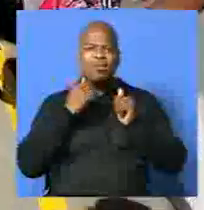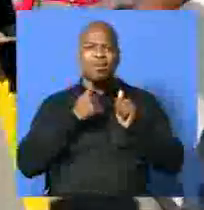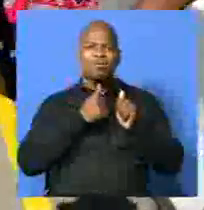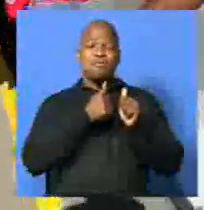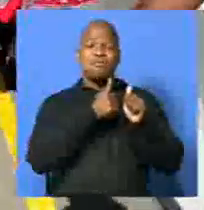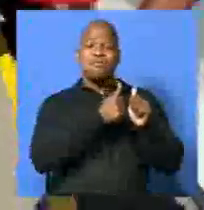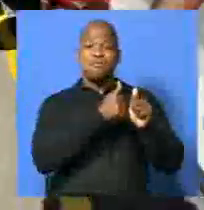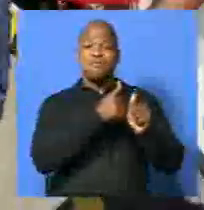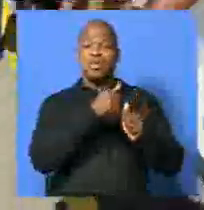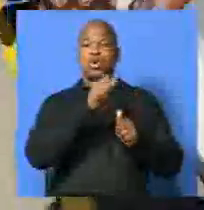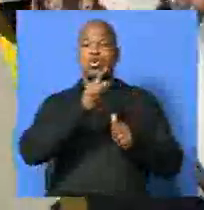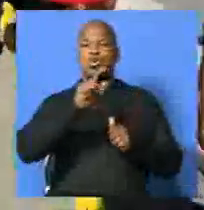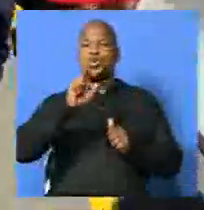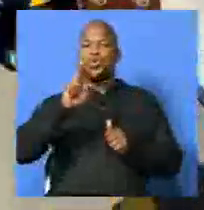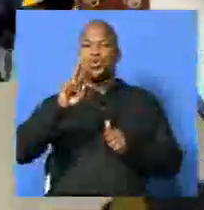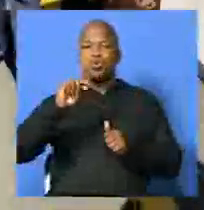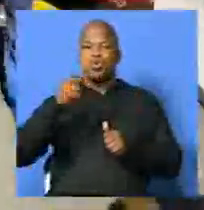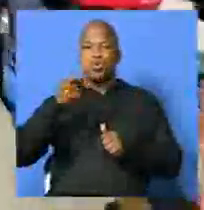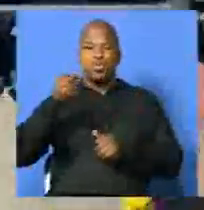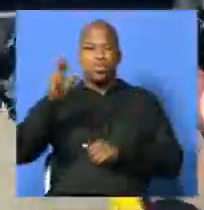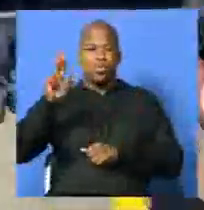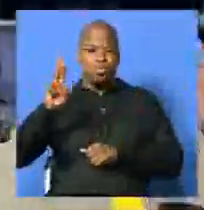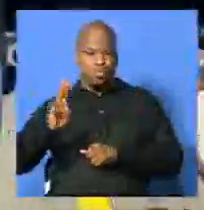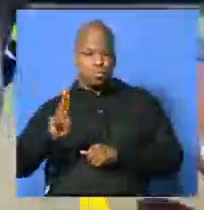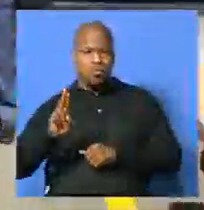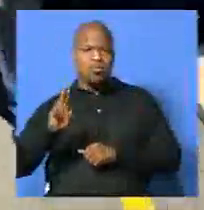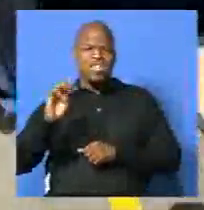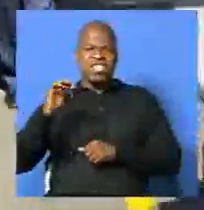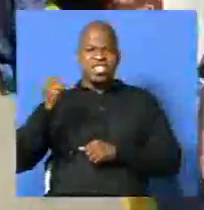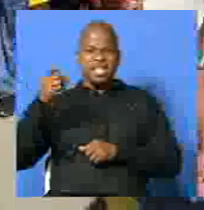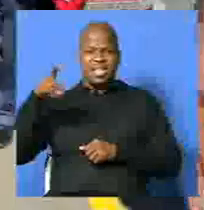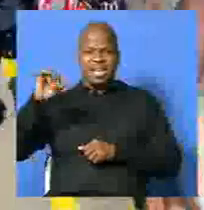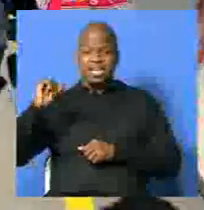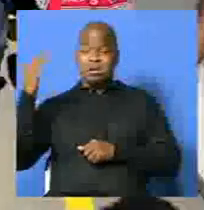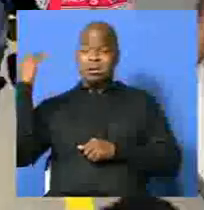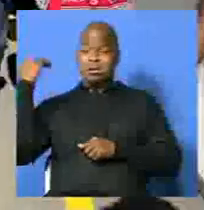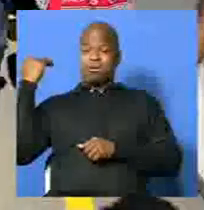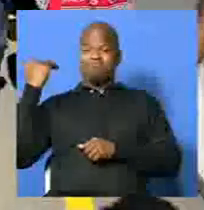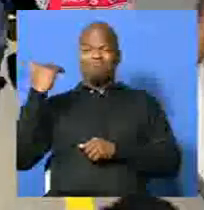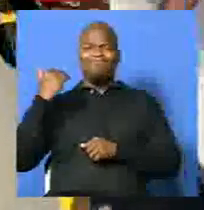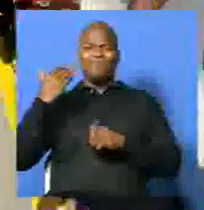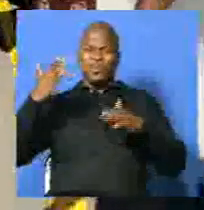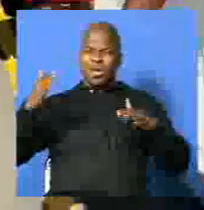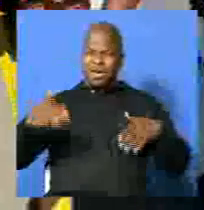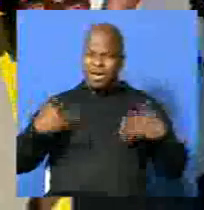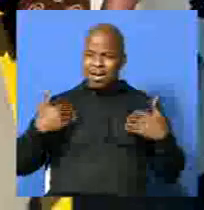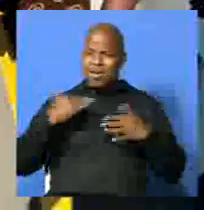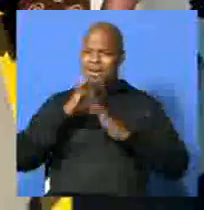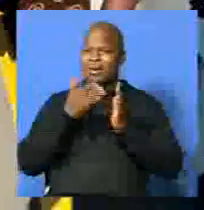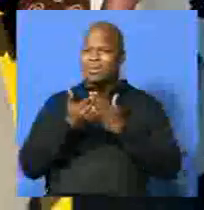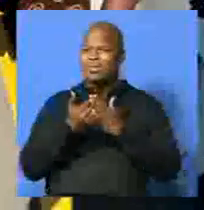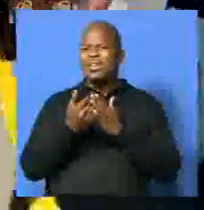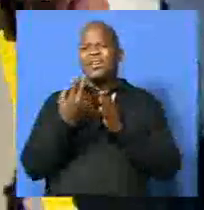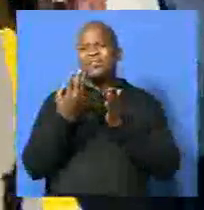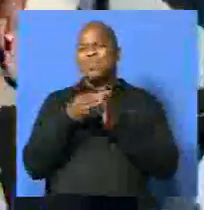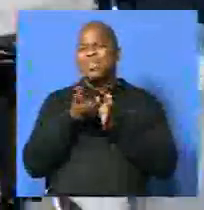ke Edgar Lungu a na le re Sesekedi ko morago ka kwa ke boitumelo boti jaaka o bona it's like it's a